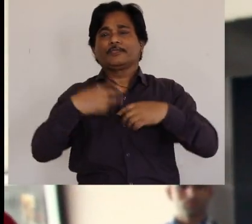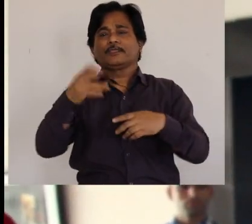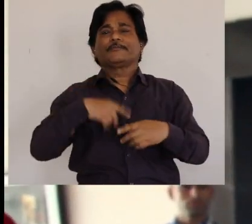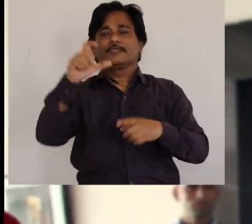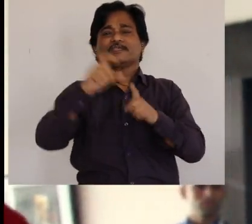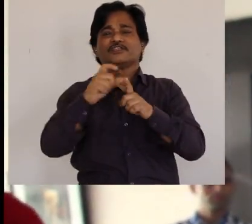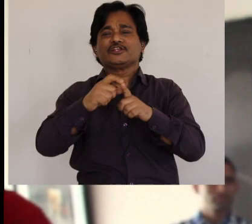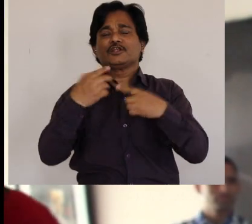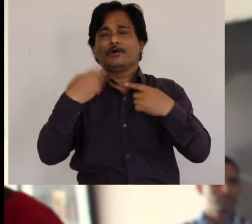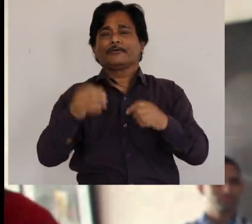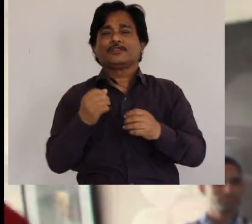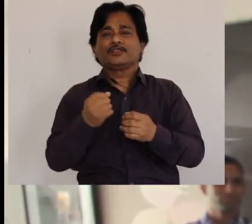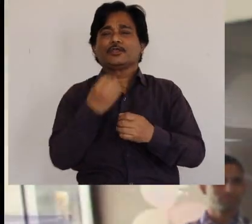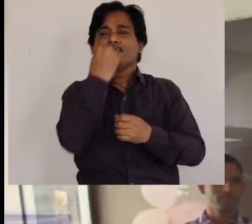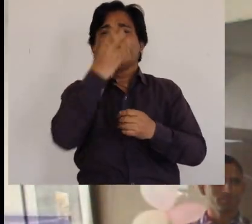and seminar bags,